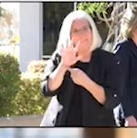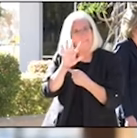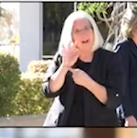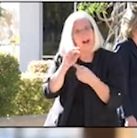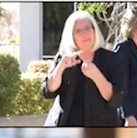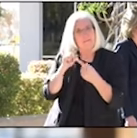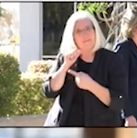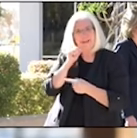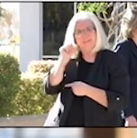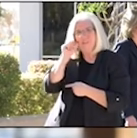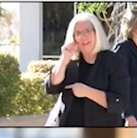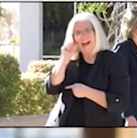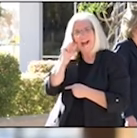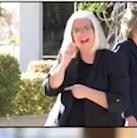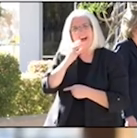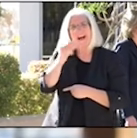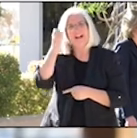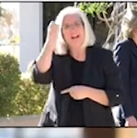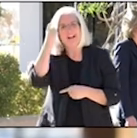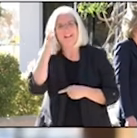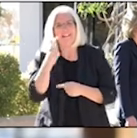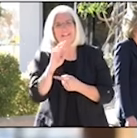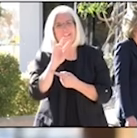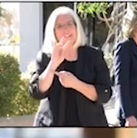whom in our ICUs.